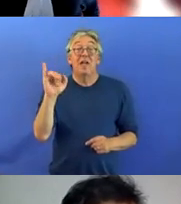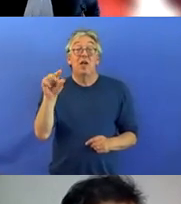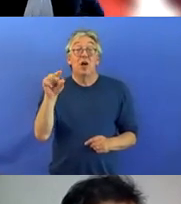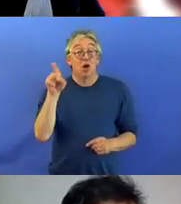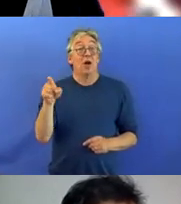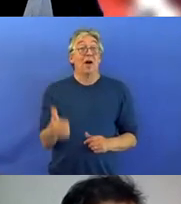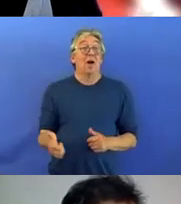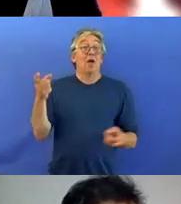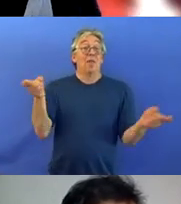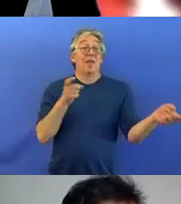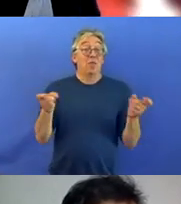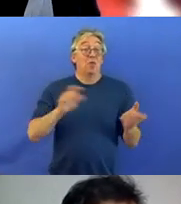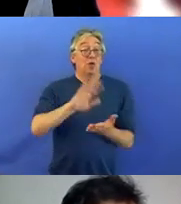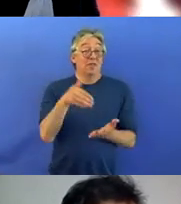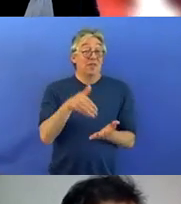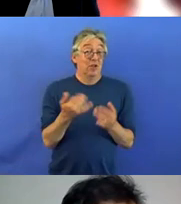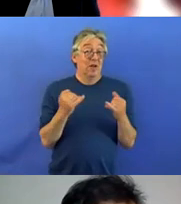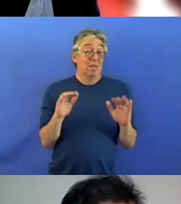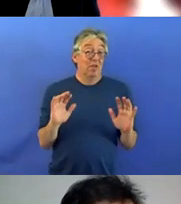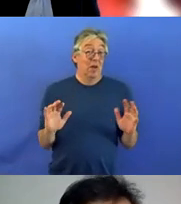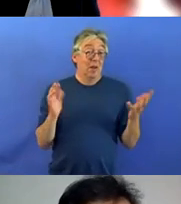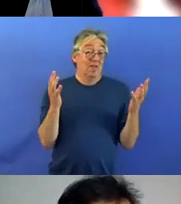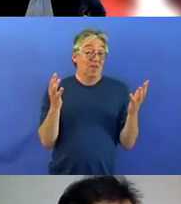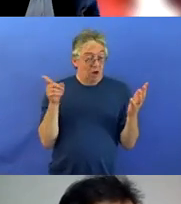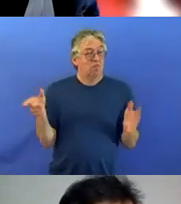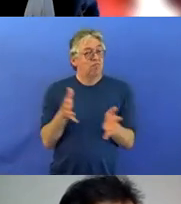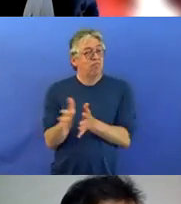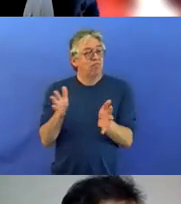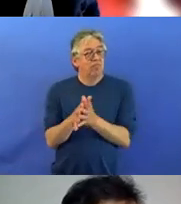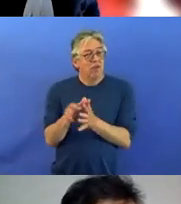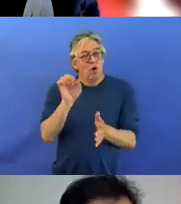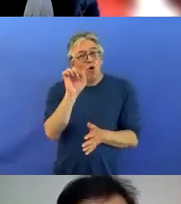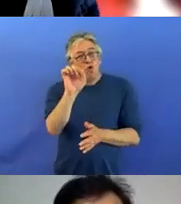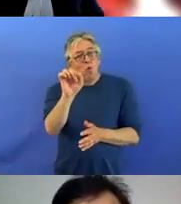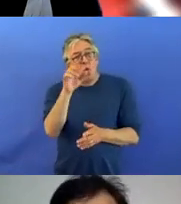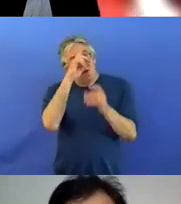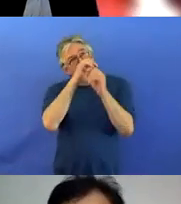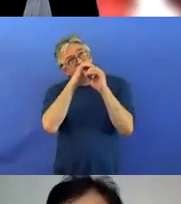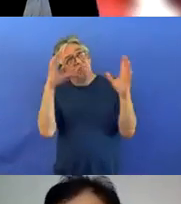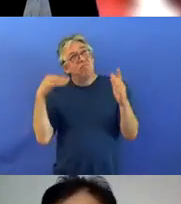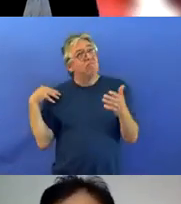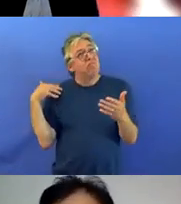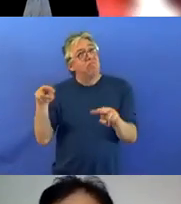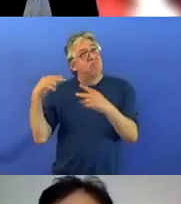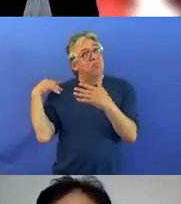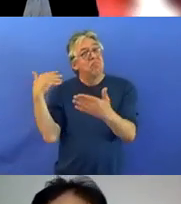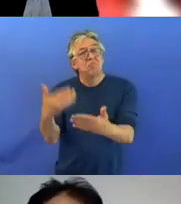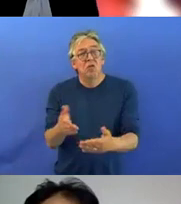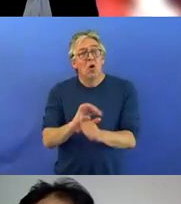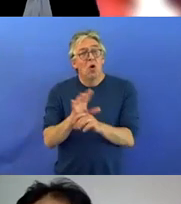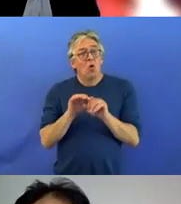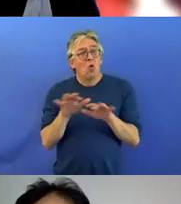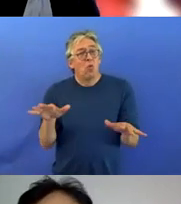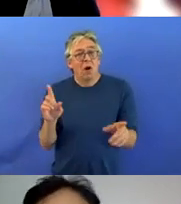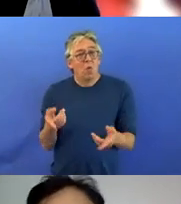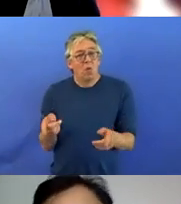his point of view on how they lived this pandemic. Shafiq, the floor is yours. Thank you very much. So